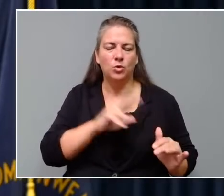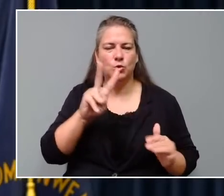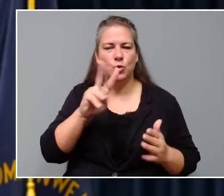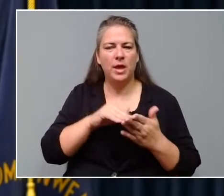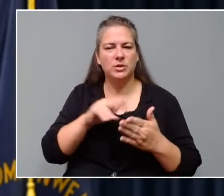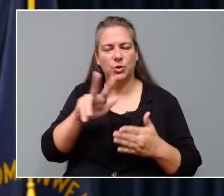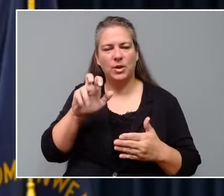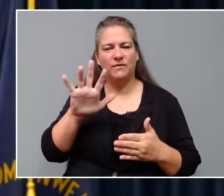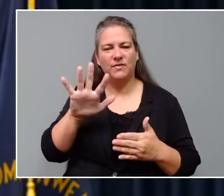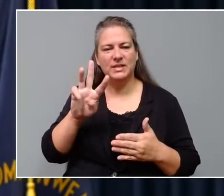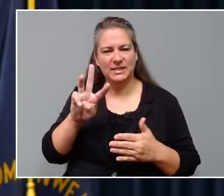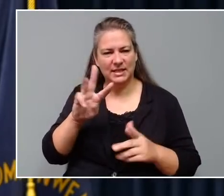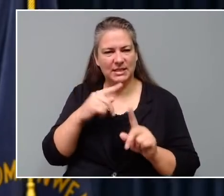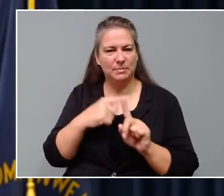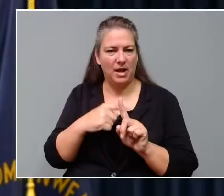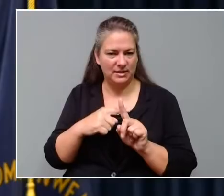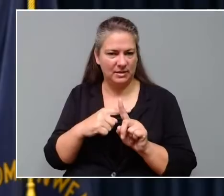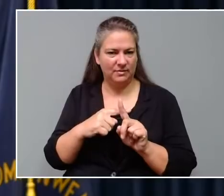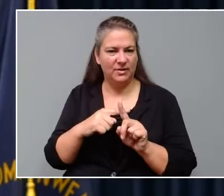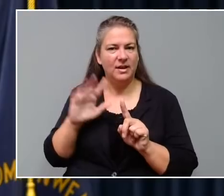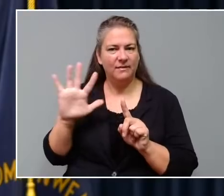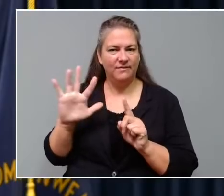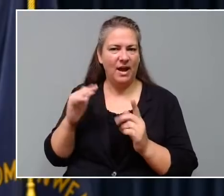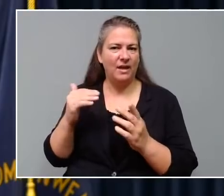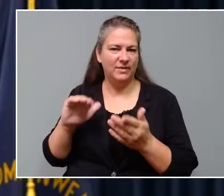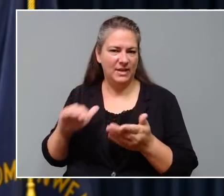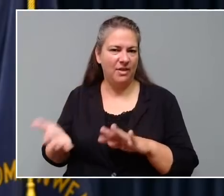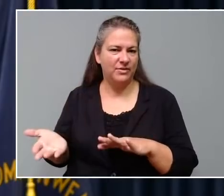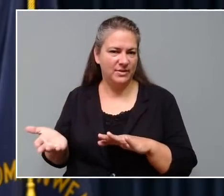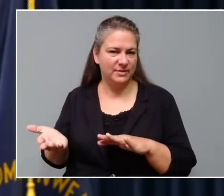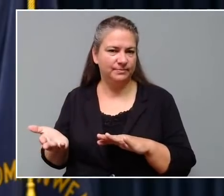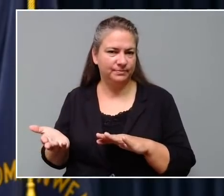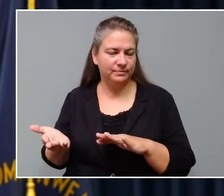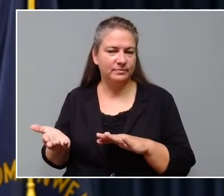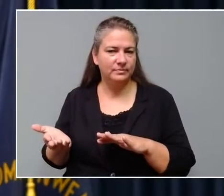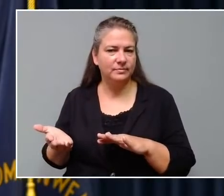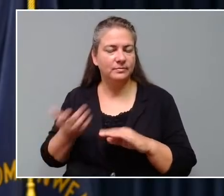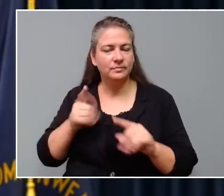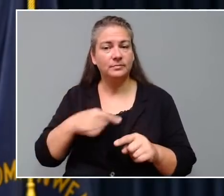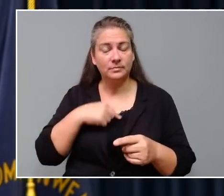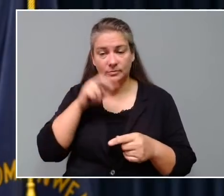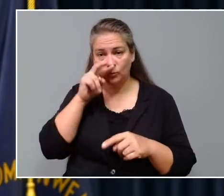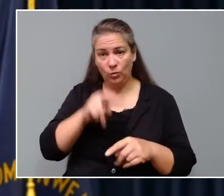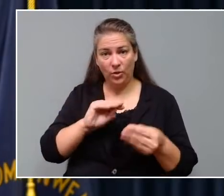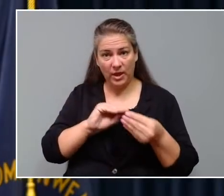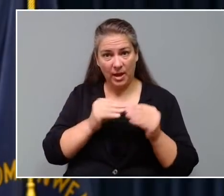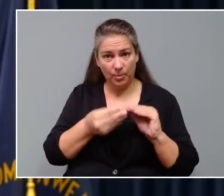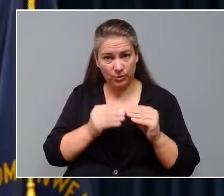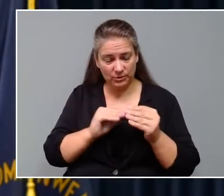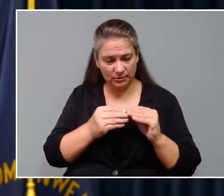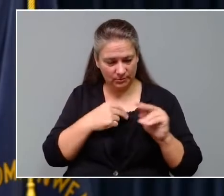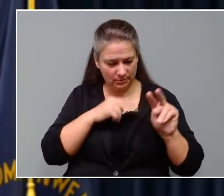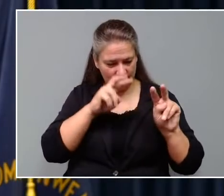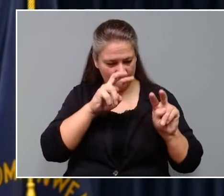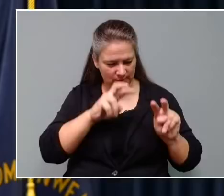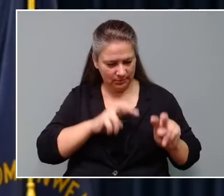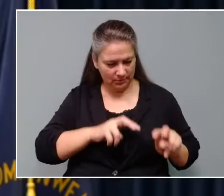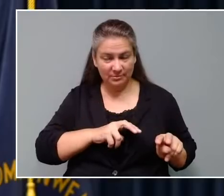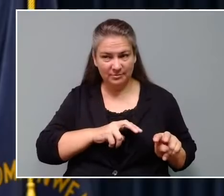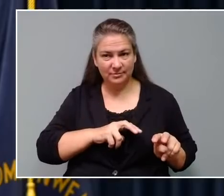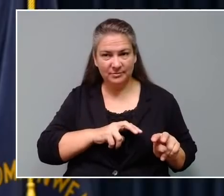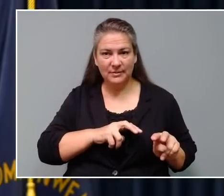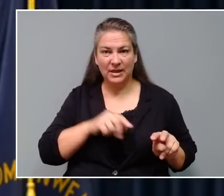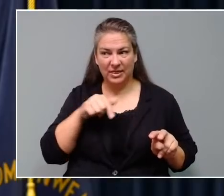2,356 cases, 5 new deaths. Now, as I look at those numbers, I think we ought to expect for folks to catch up this